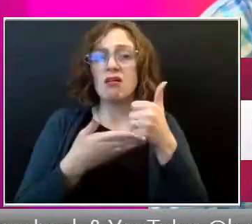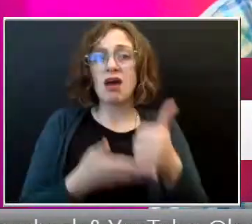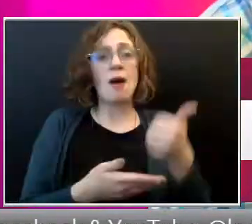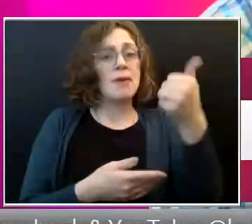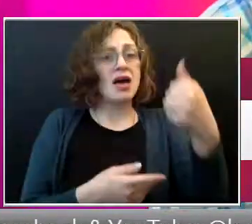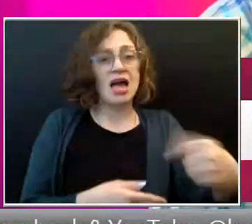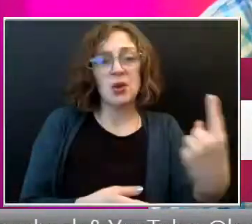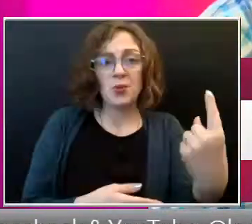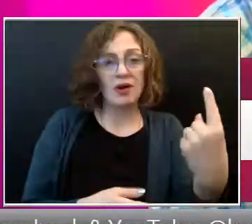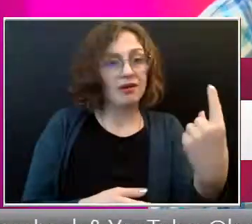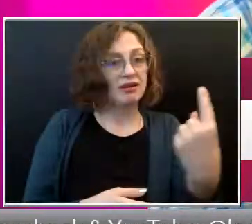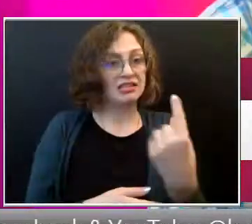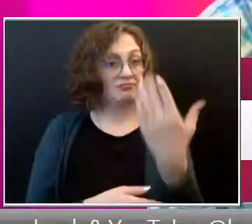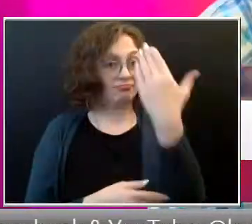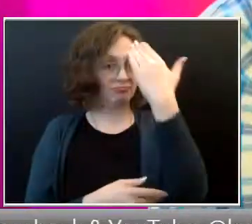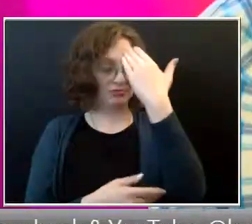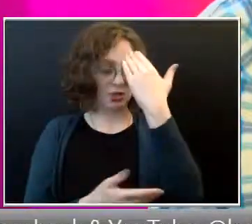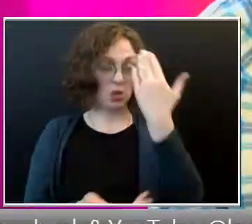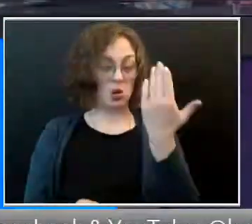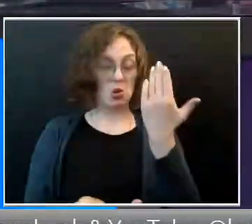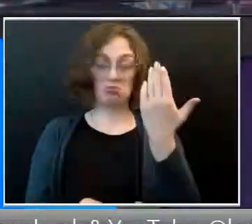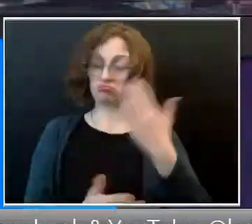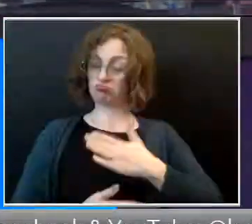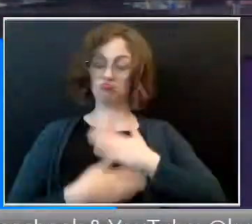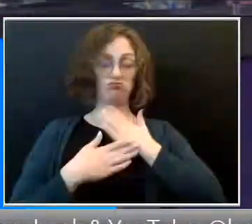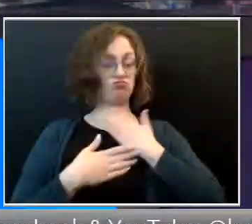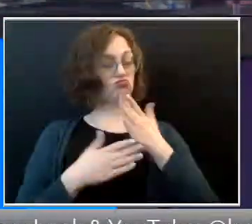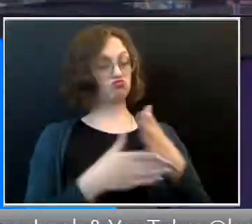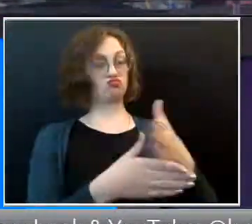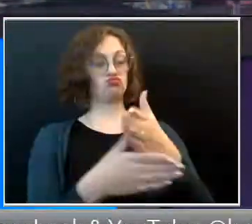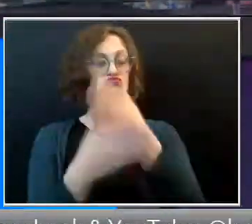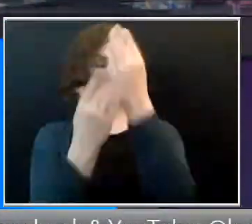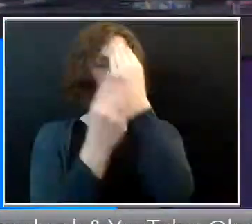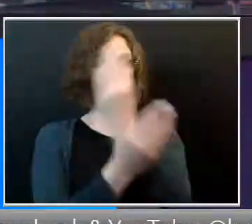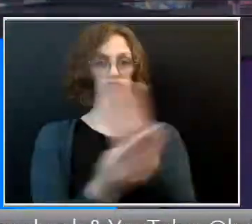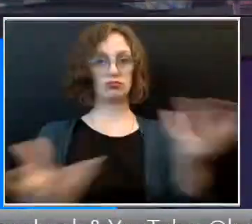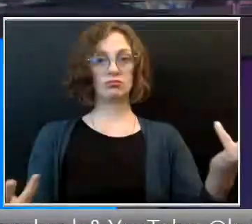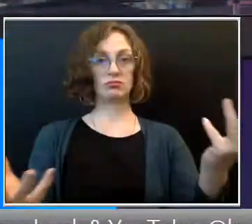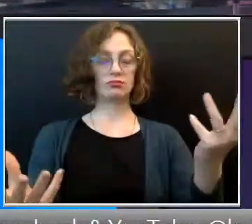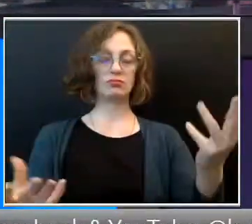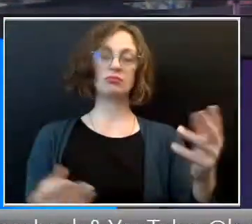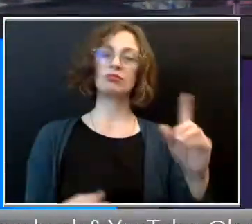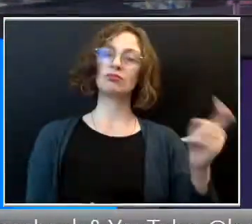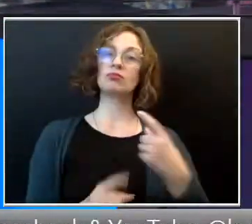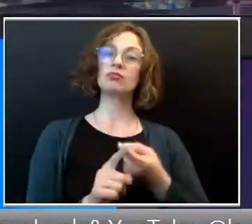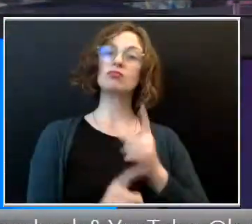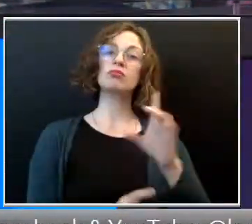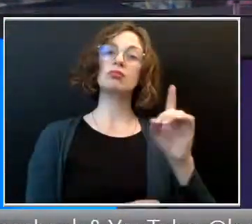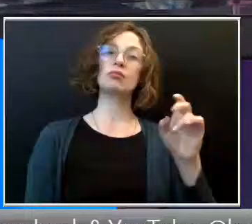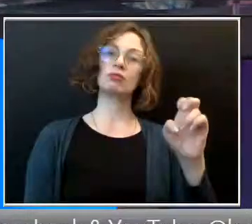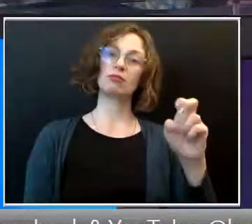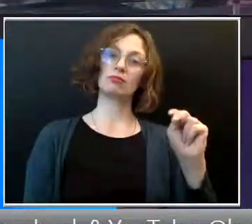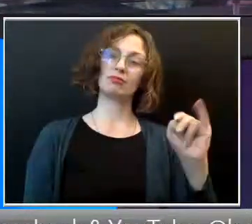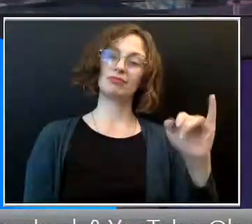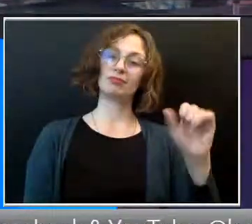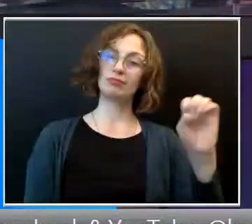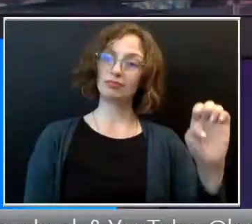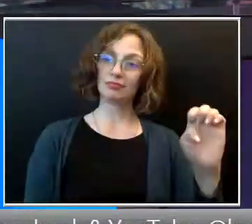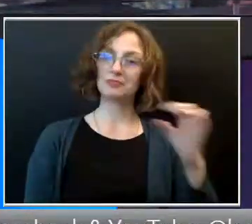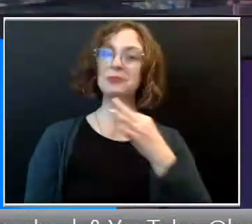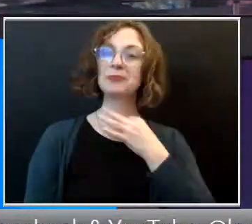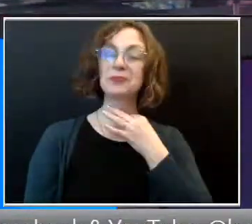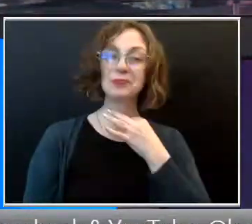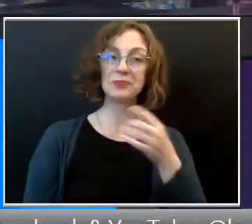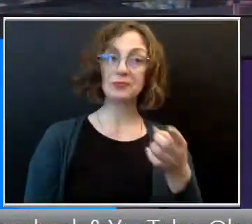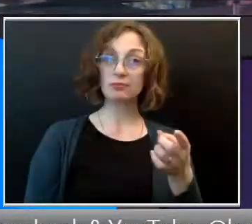things, I'm happy to be here and share. We have a question from Denise. Denise wants to know if you have any big plans that you put off